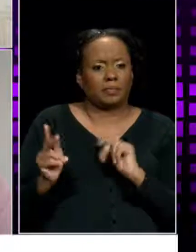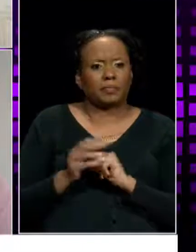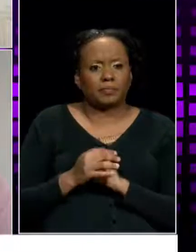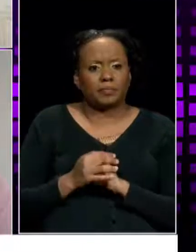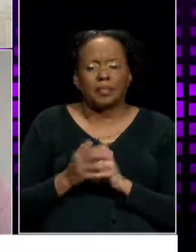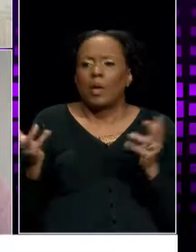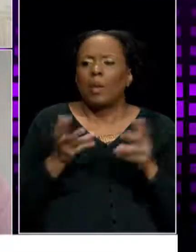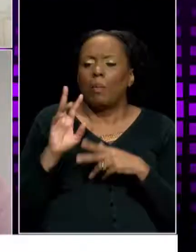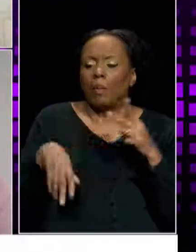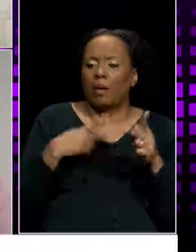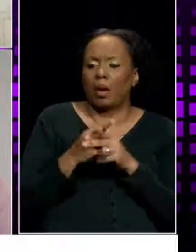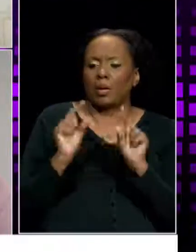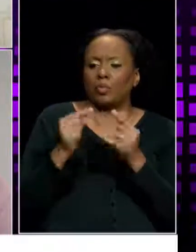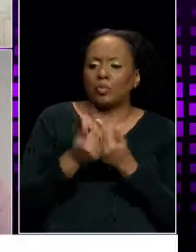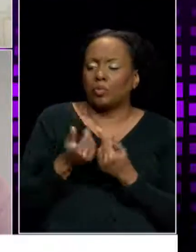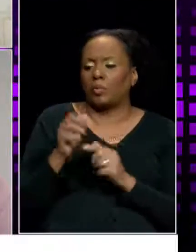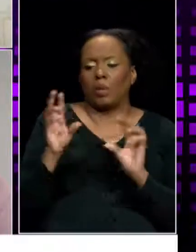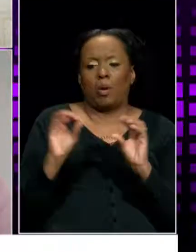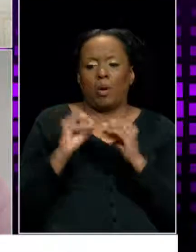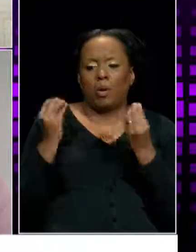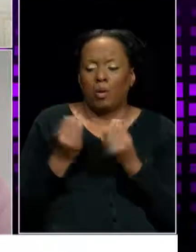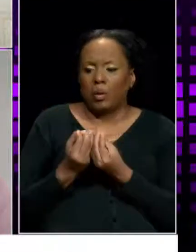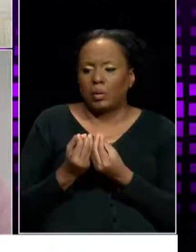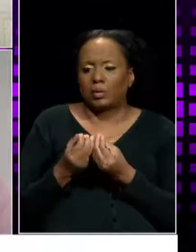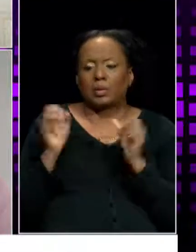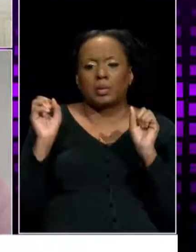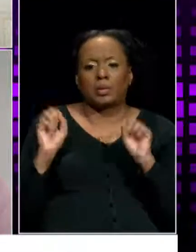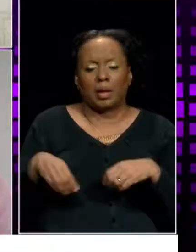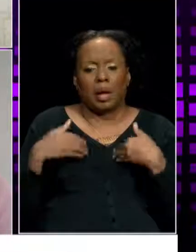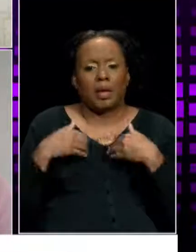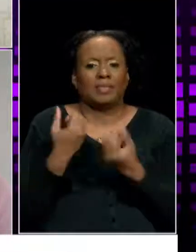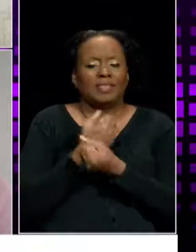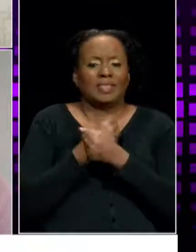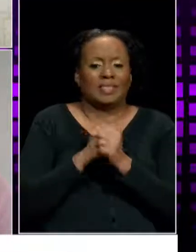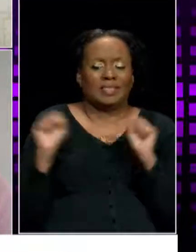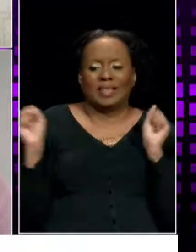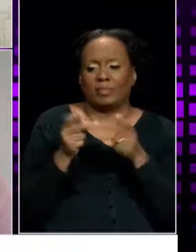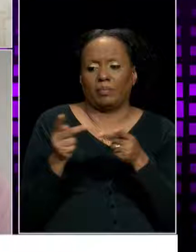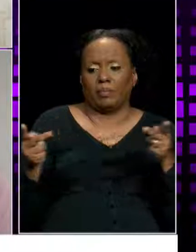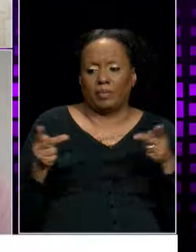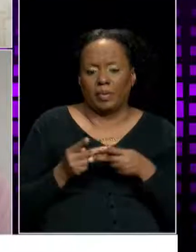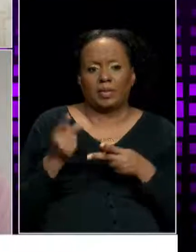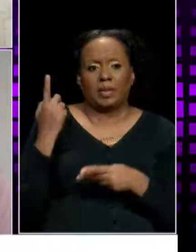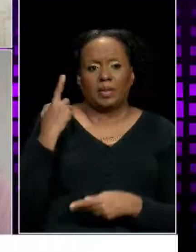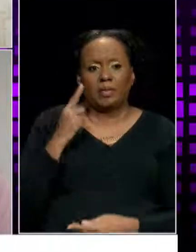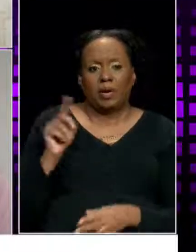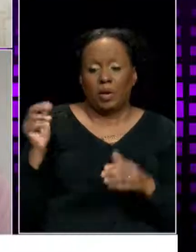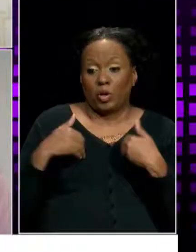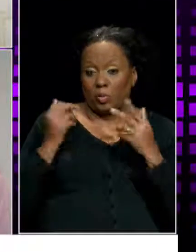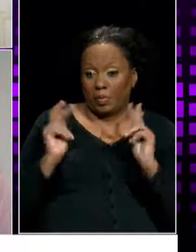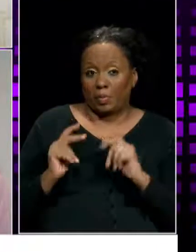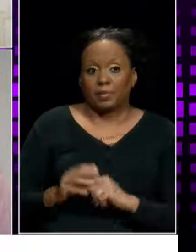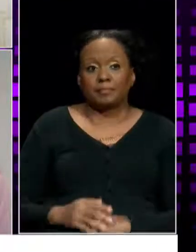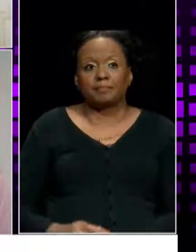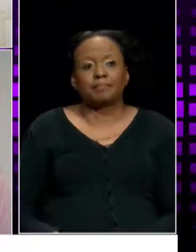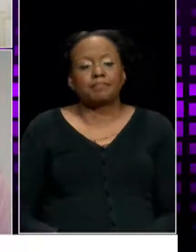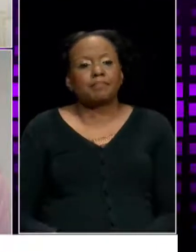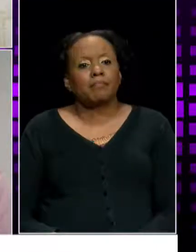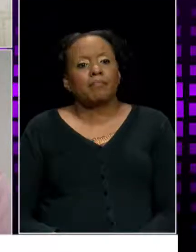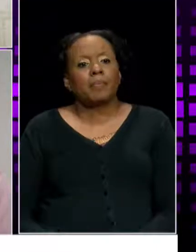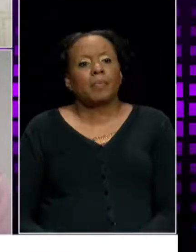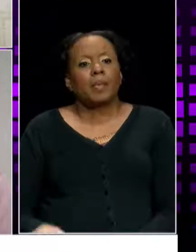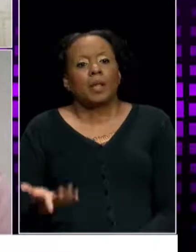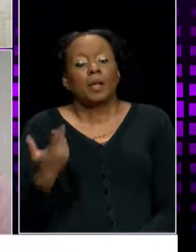coming about to help provide safe spaces for young people in Barbados? But I like the fact that Chade also brought up the fact